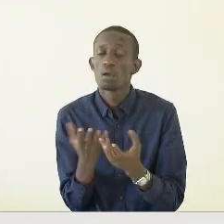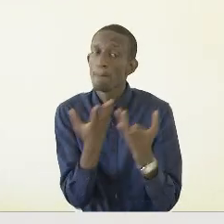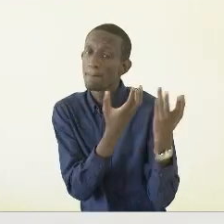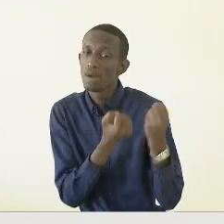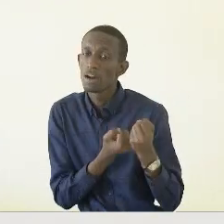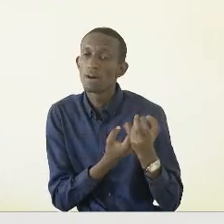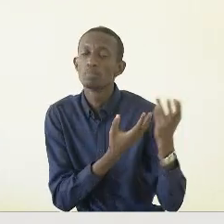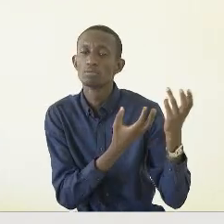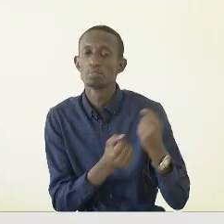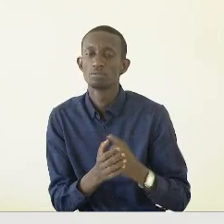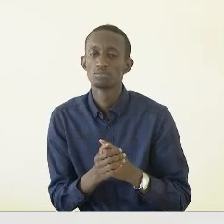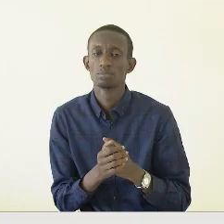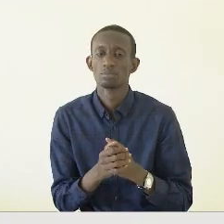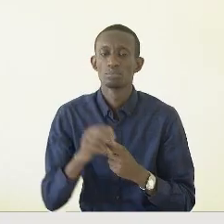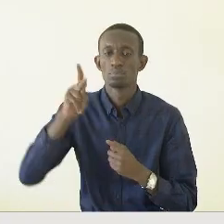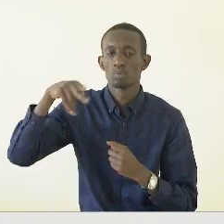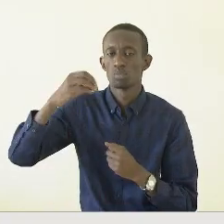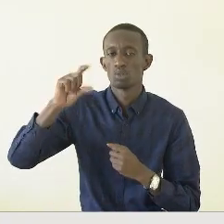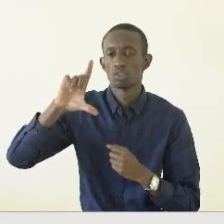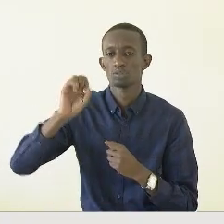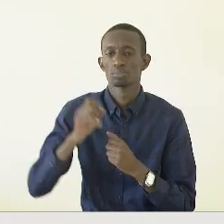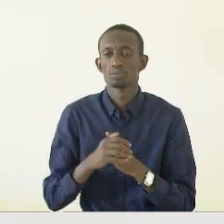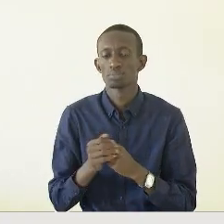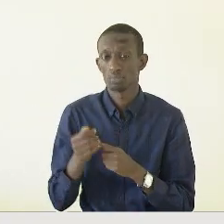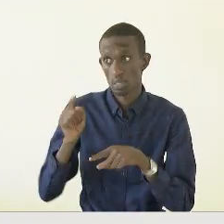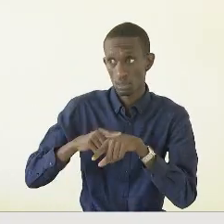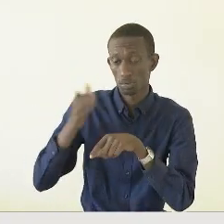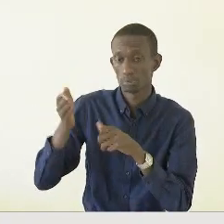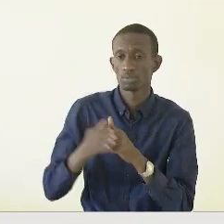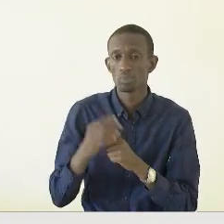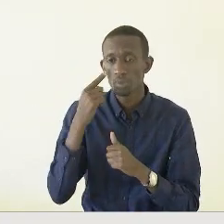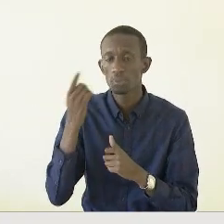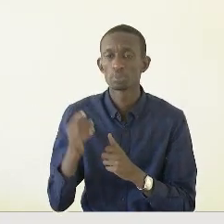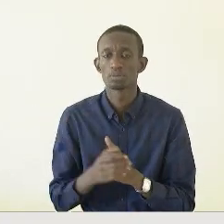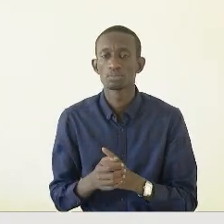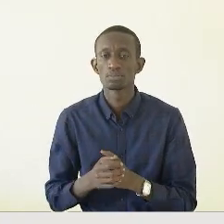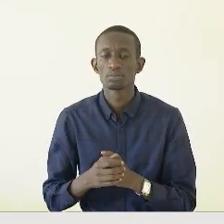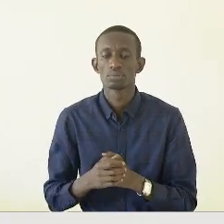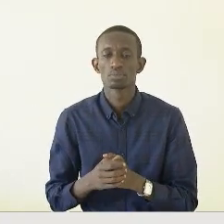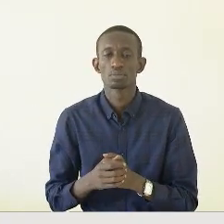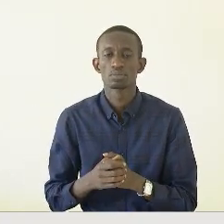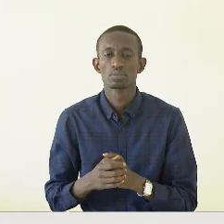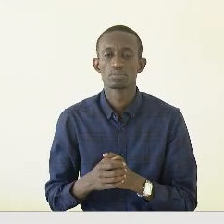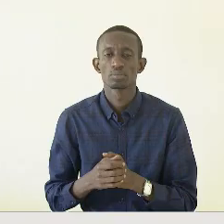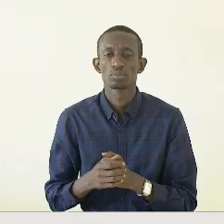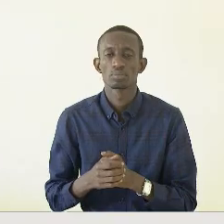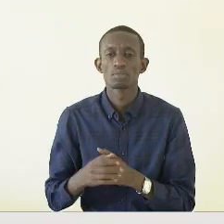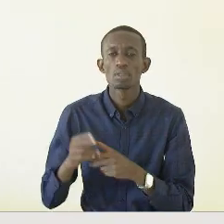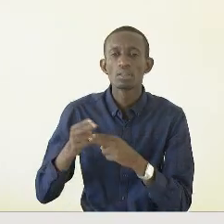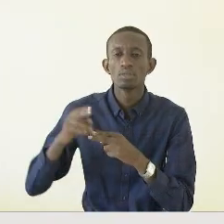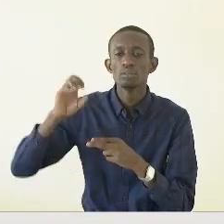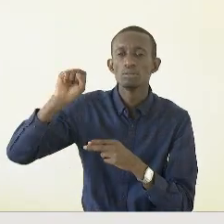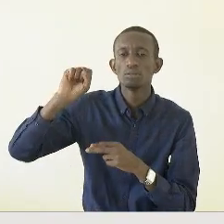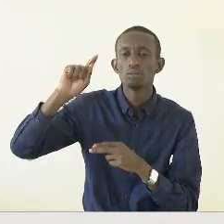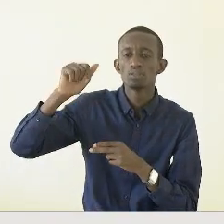receiving pollen grains. Then this style, you can see it's slender-like